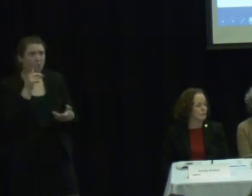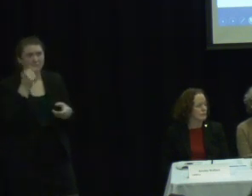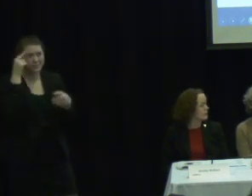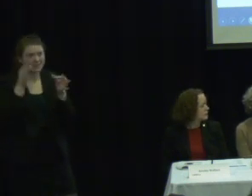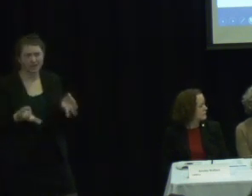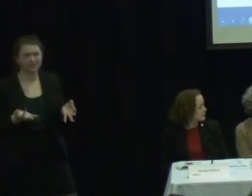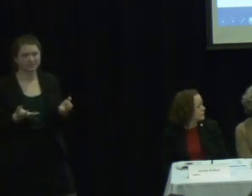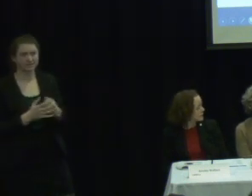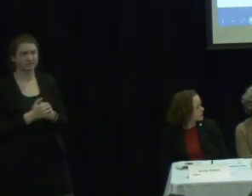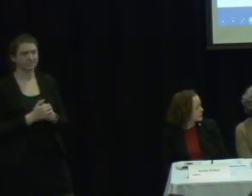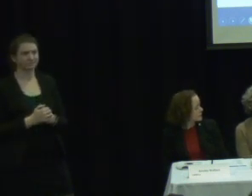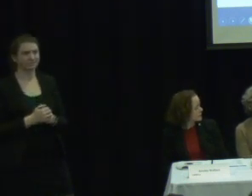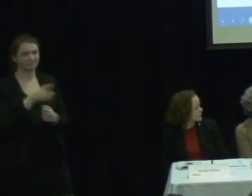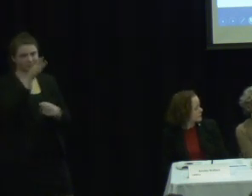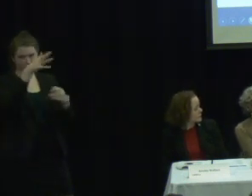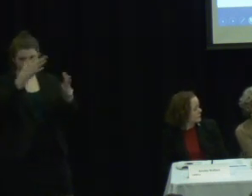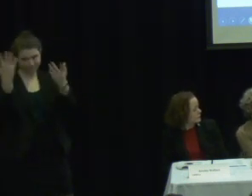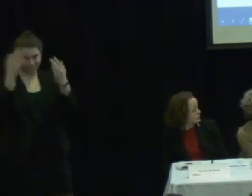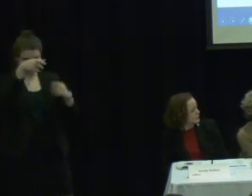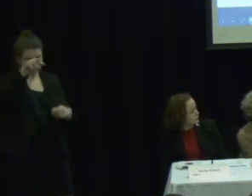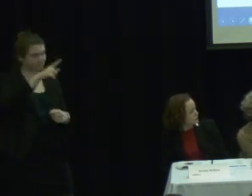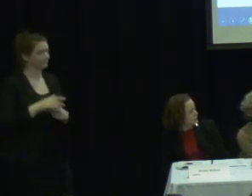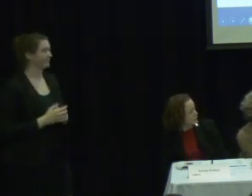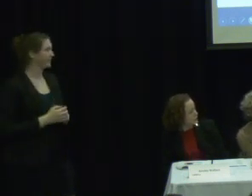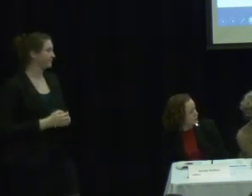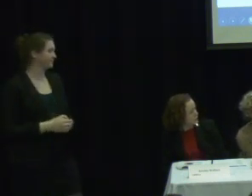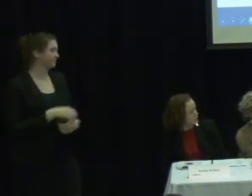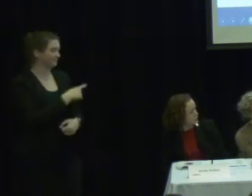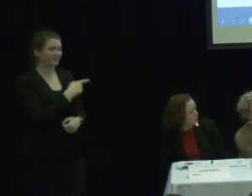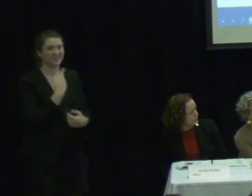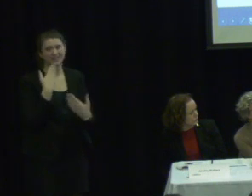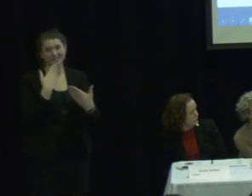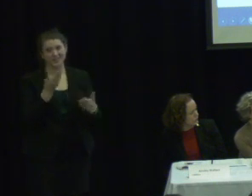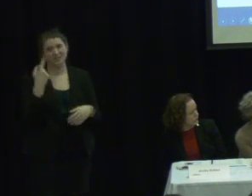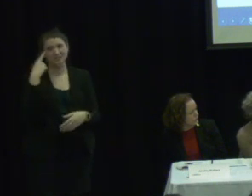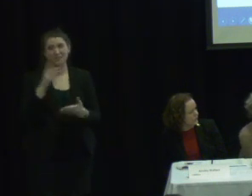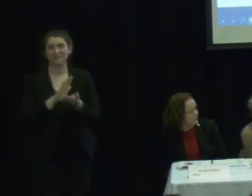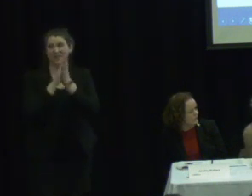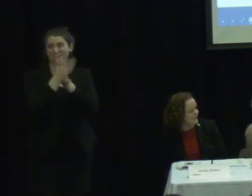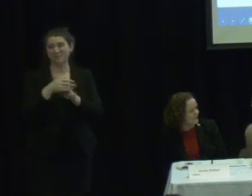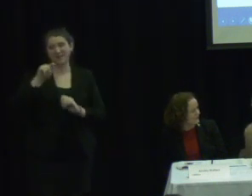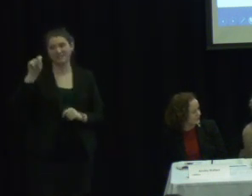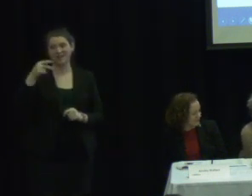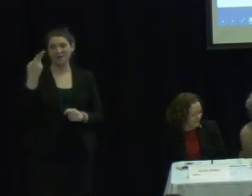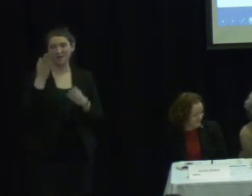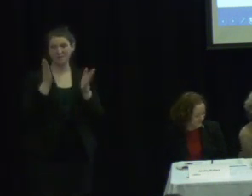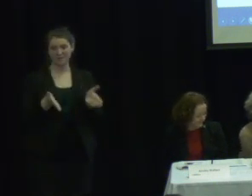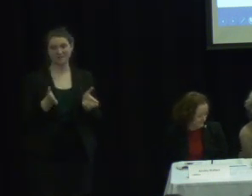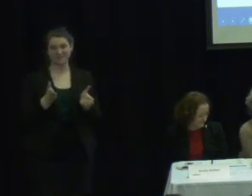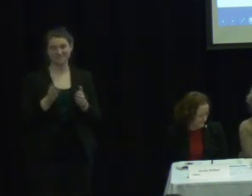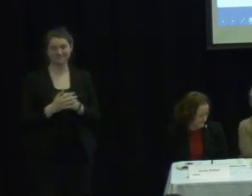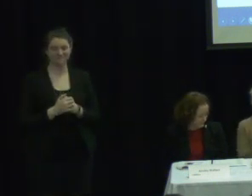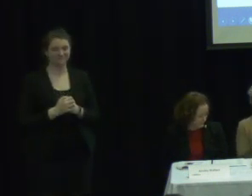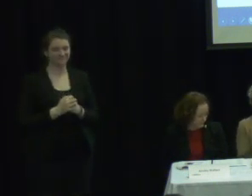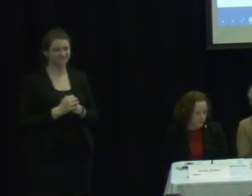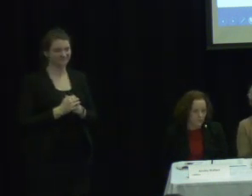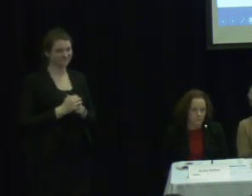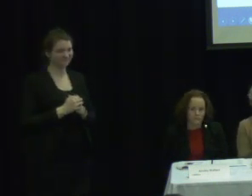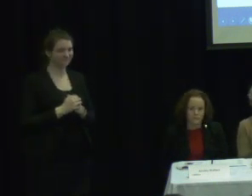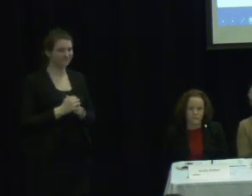Thank you. I want to thank you for. Thank you for becoming a town hall person overnight.